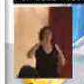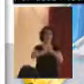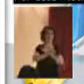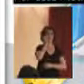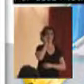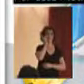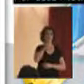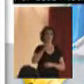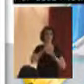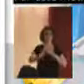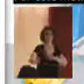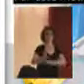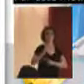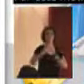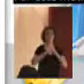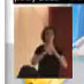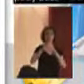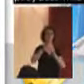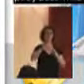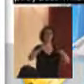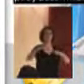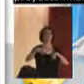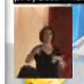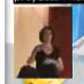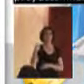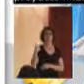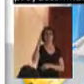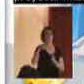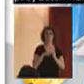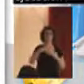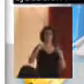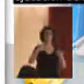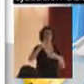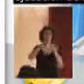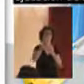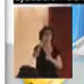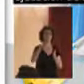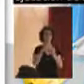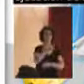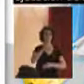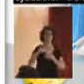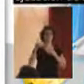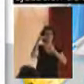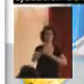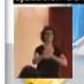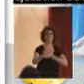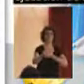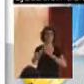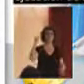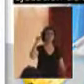I'm Miguel Angel Valero. I'm a professor at the Polytechnic University of Madrid, and I am managing this table